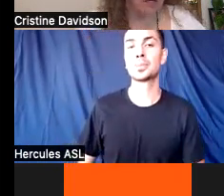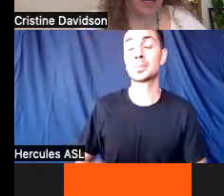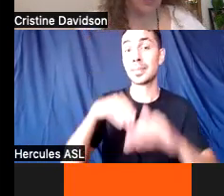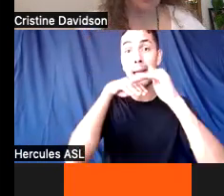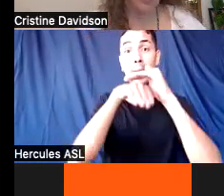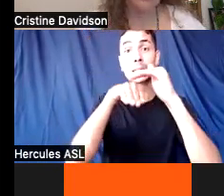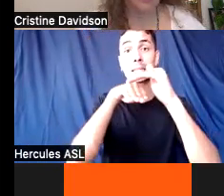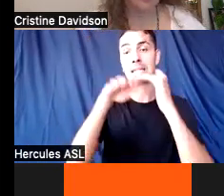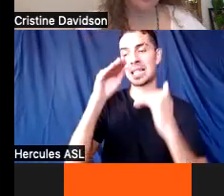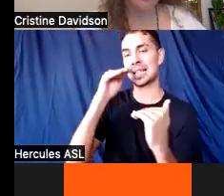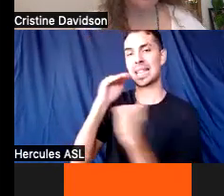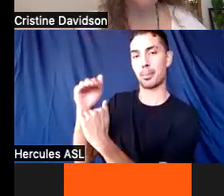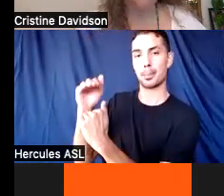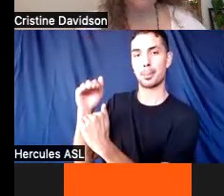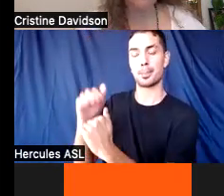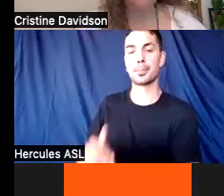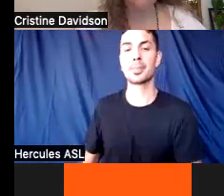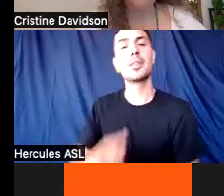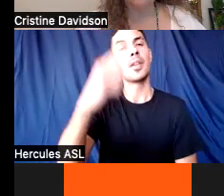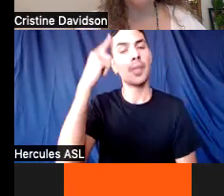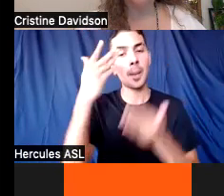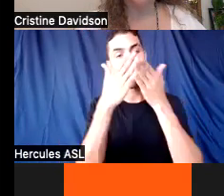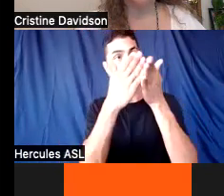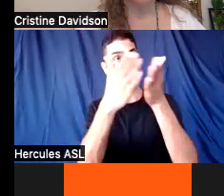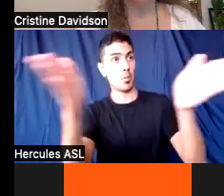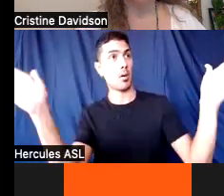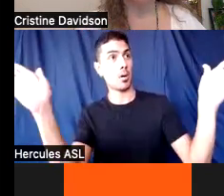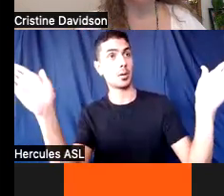if you think of like on a broad scale, the boarding schools,